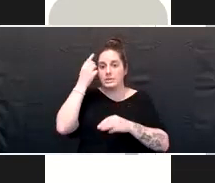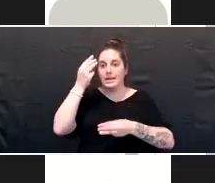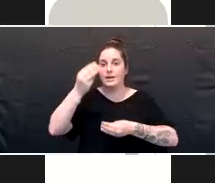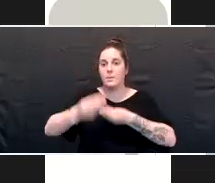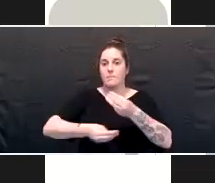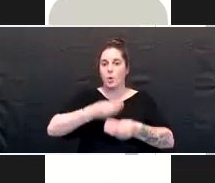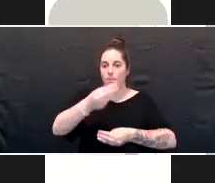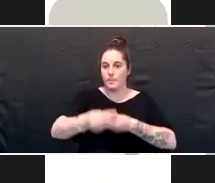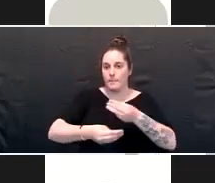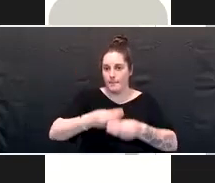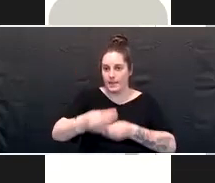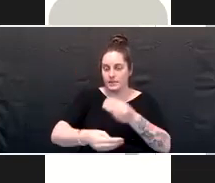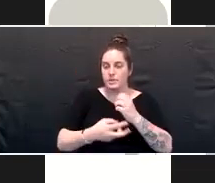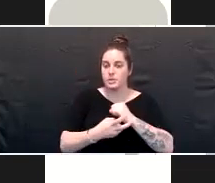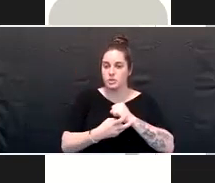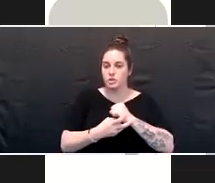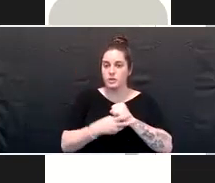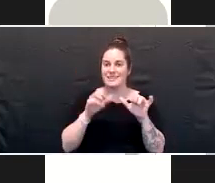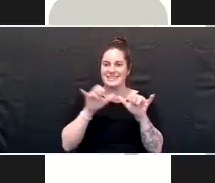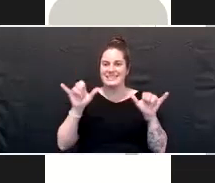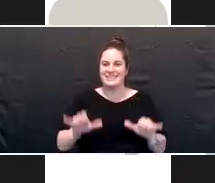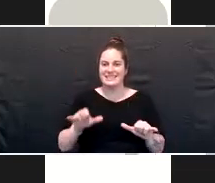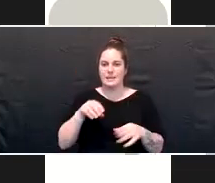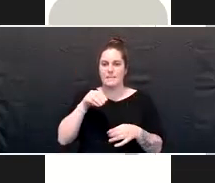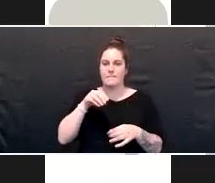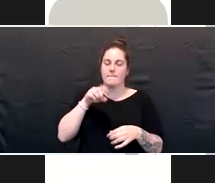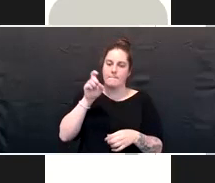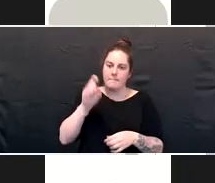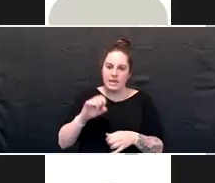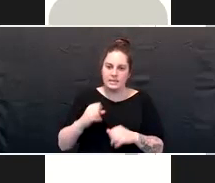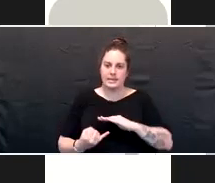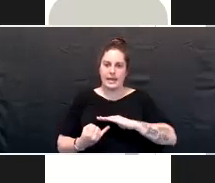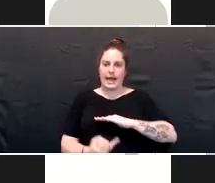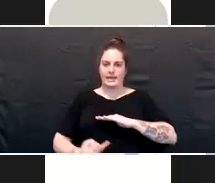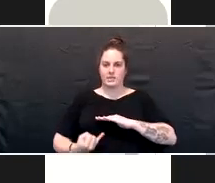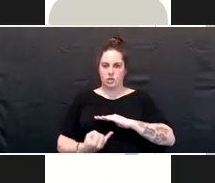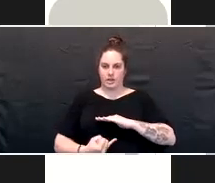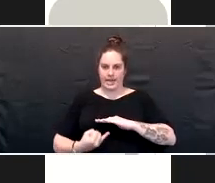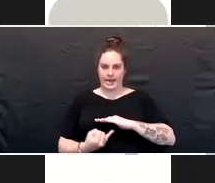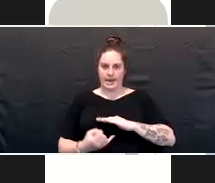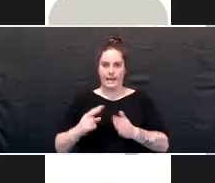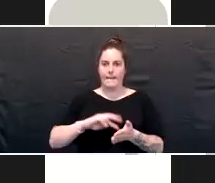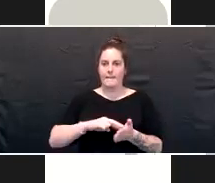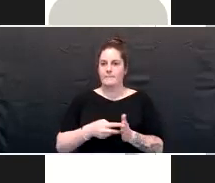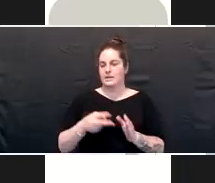be conserved, the system has to be isolated, meaning there are no net external forces impacting